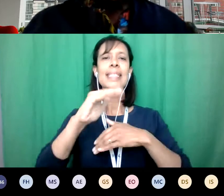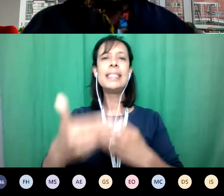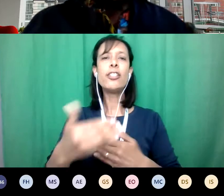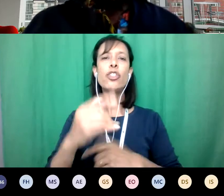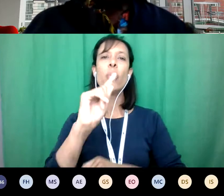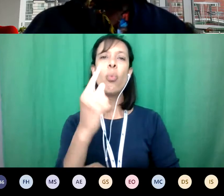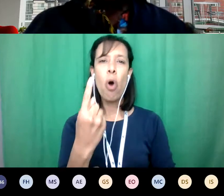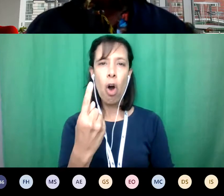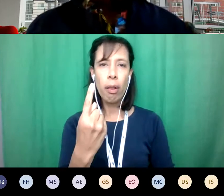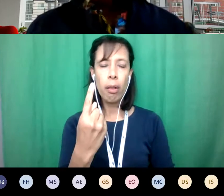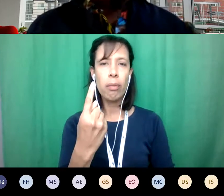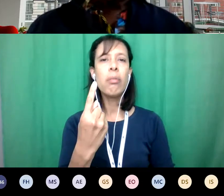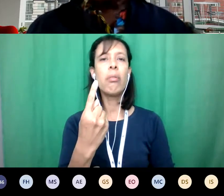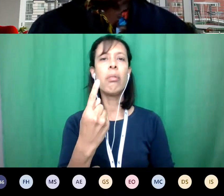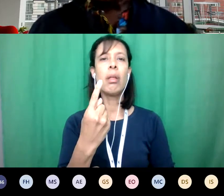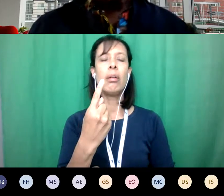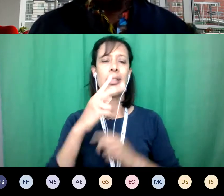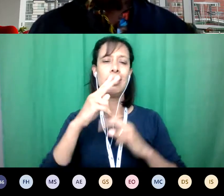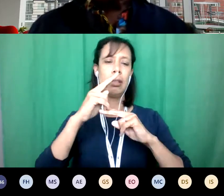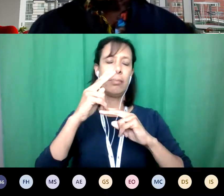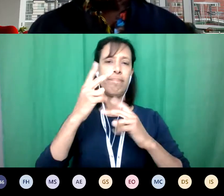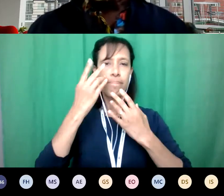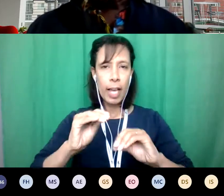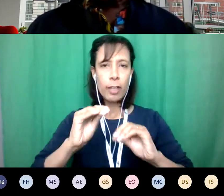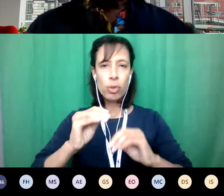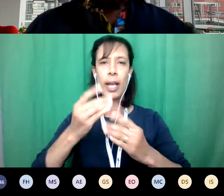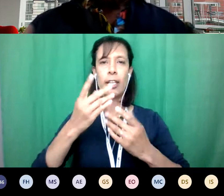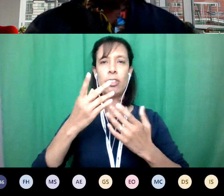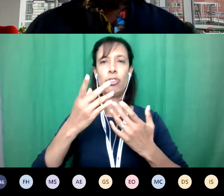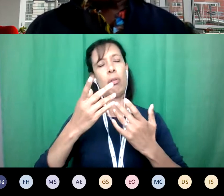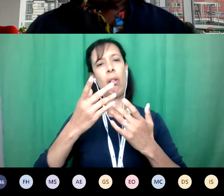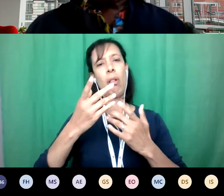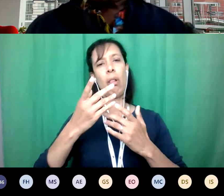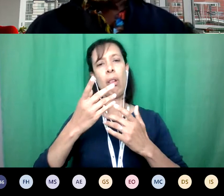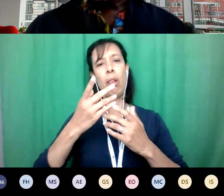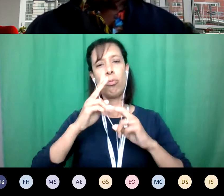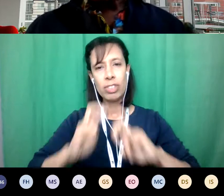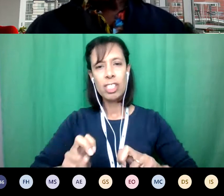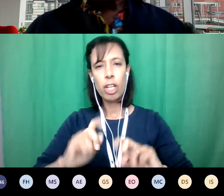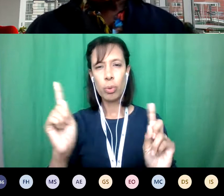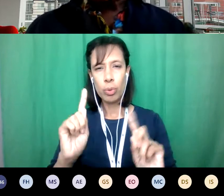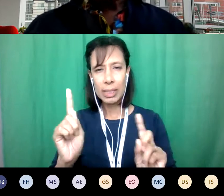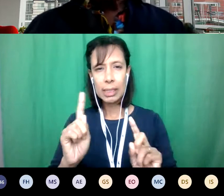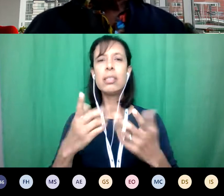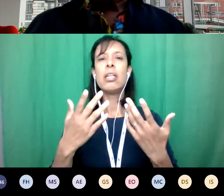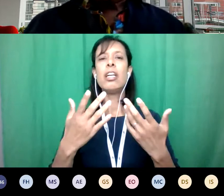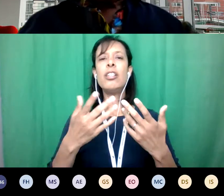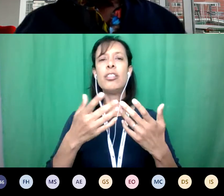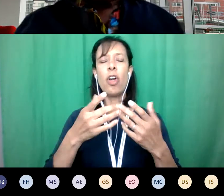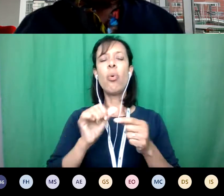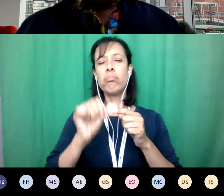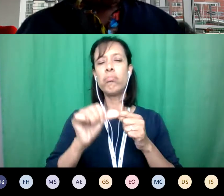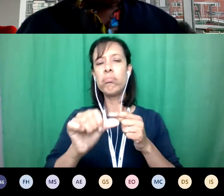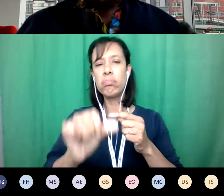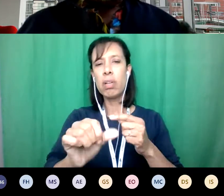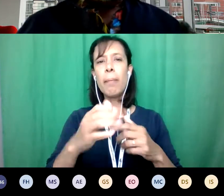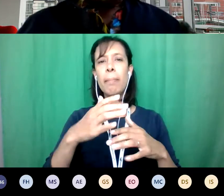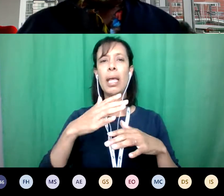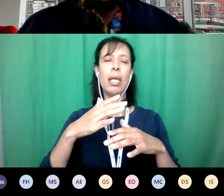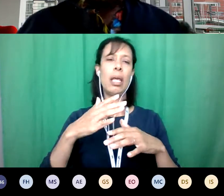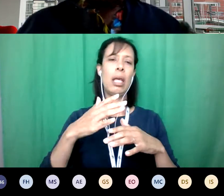what is educational research. The next session will be labeled session 2. The next session will be labeled session 3, etc., etc. So click